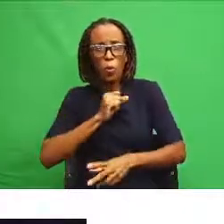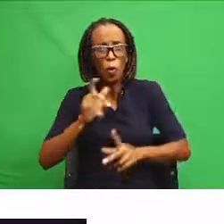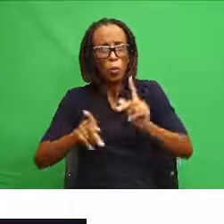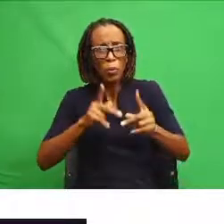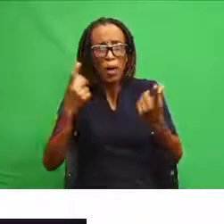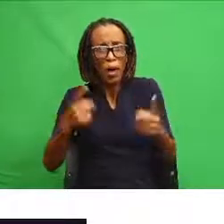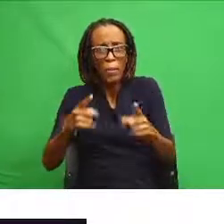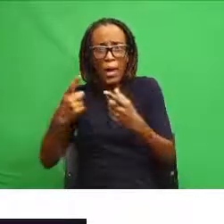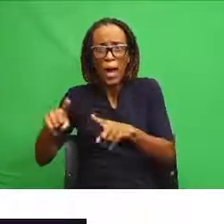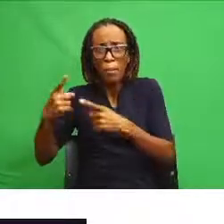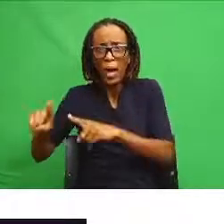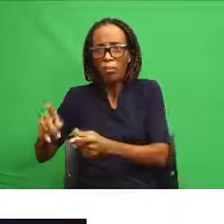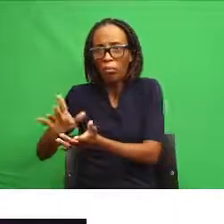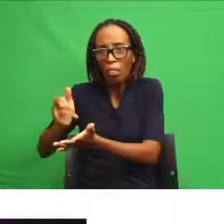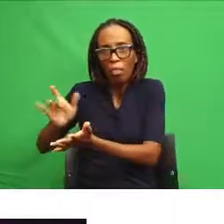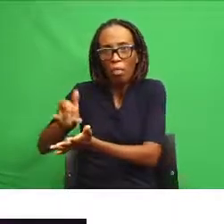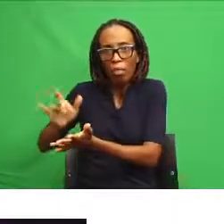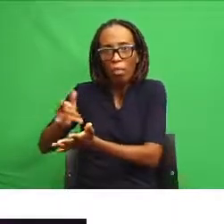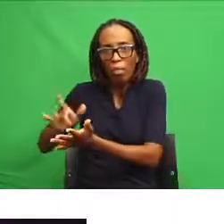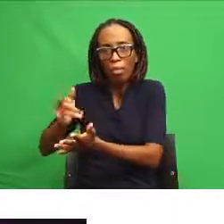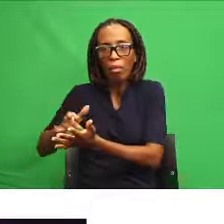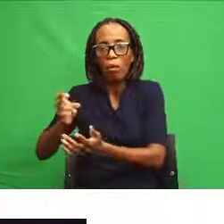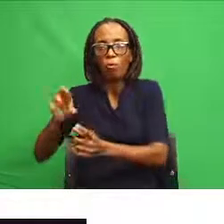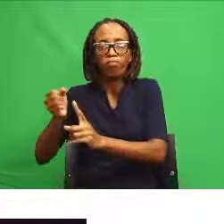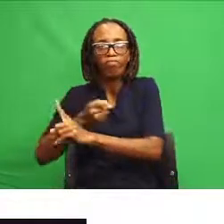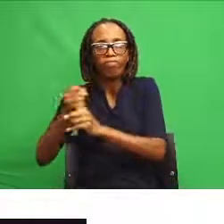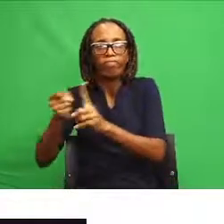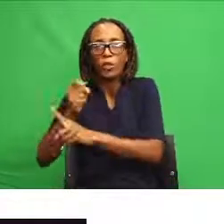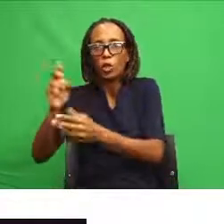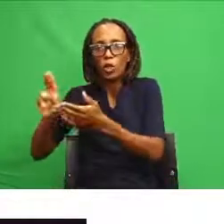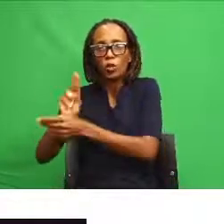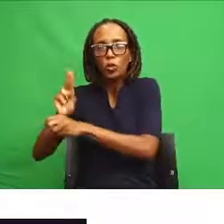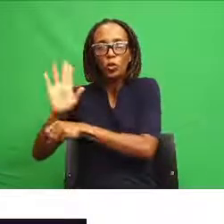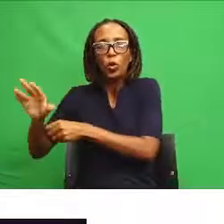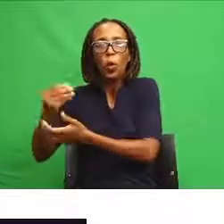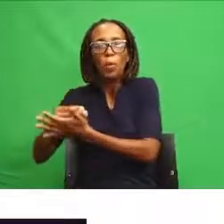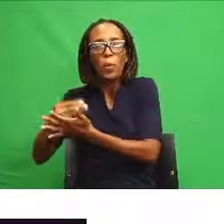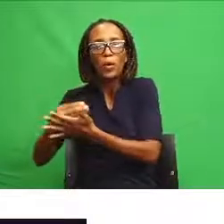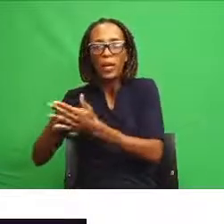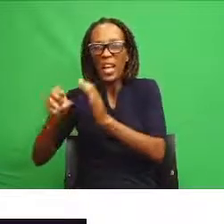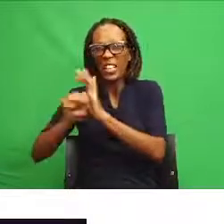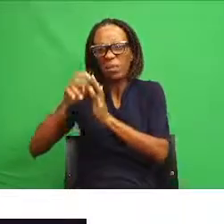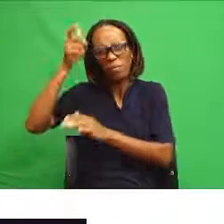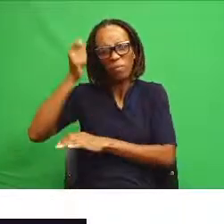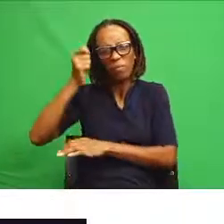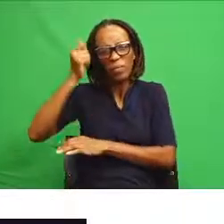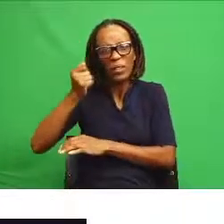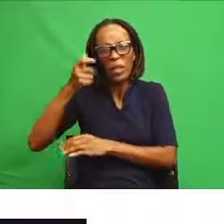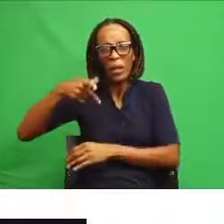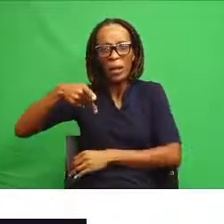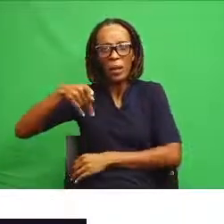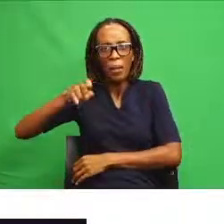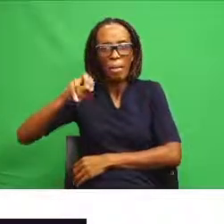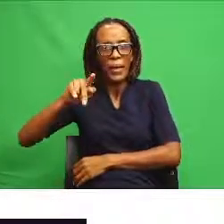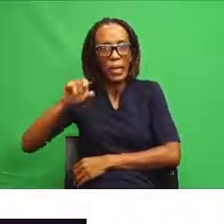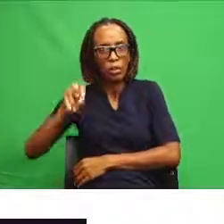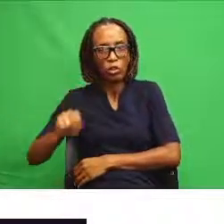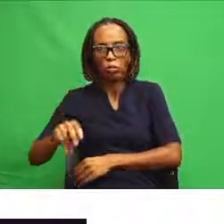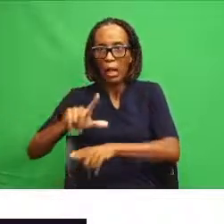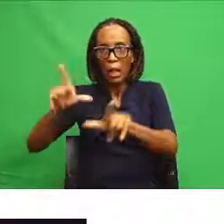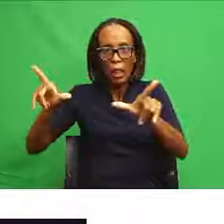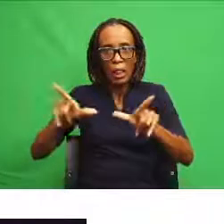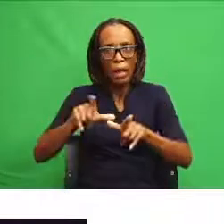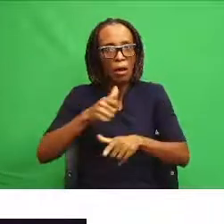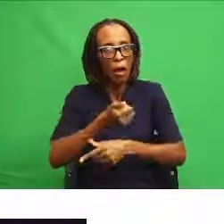where persons exploit their elderly loved ones financially by taking away their senior citizens' pension, property,